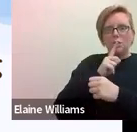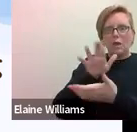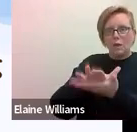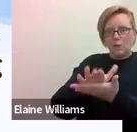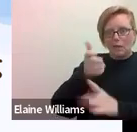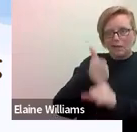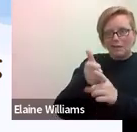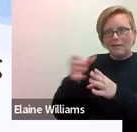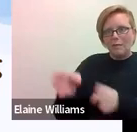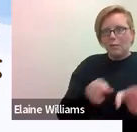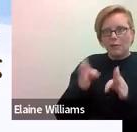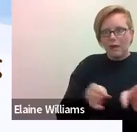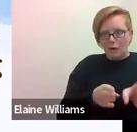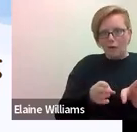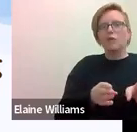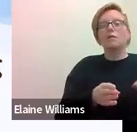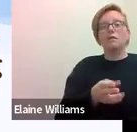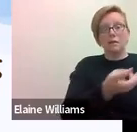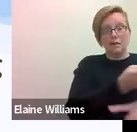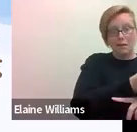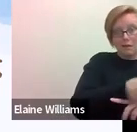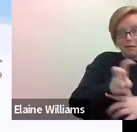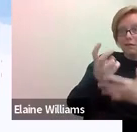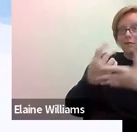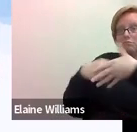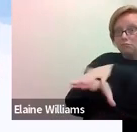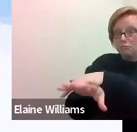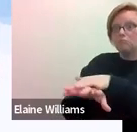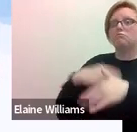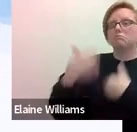offer of faith at that meeting.